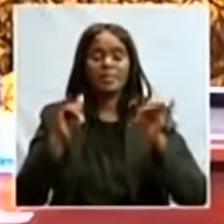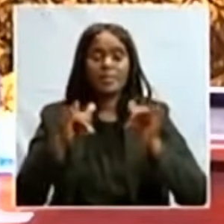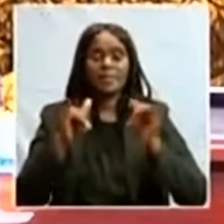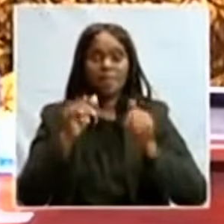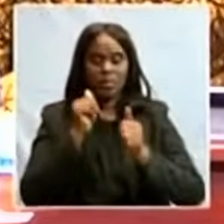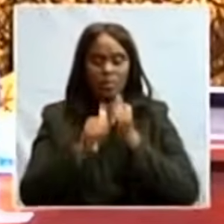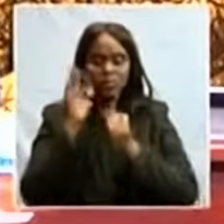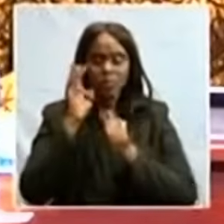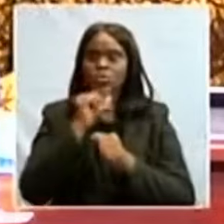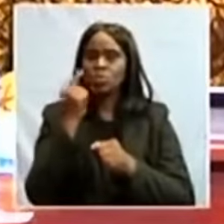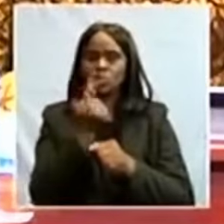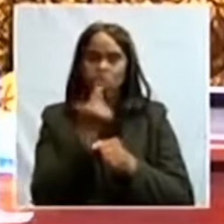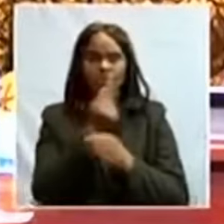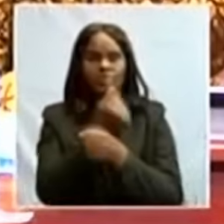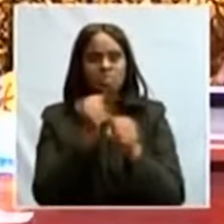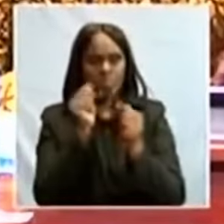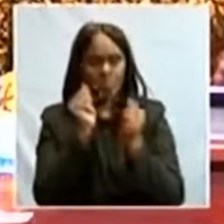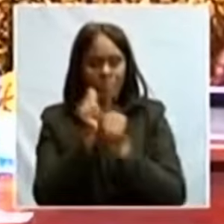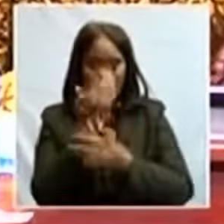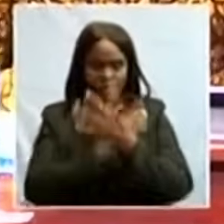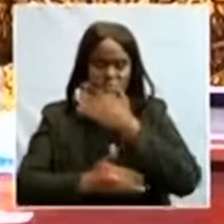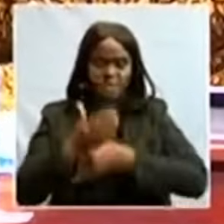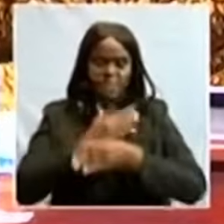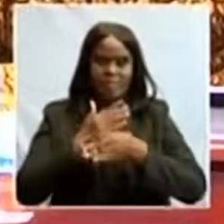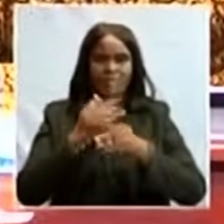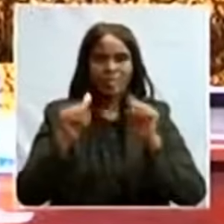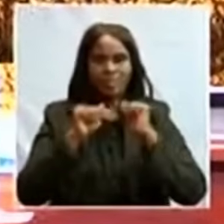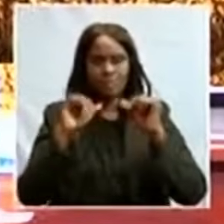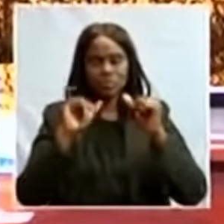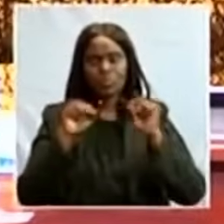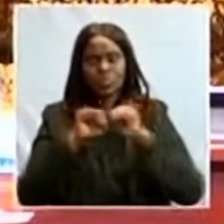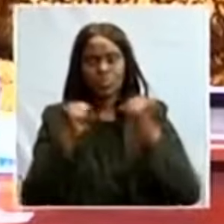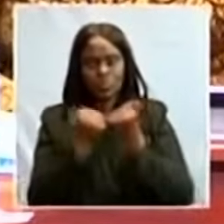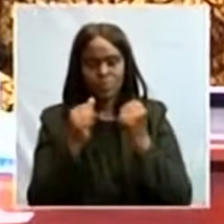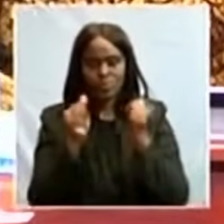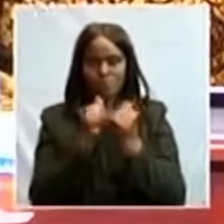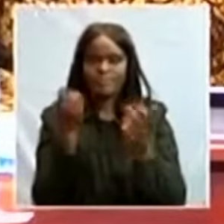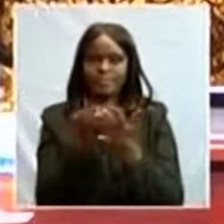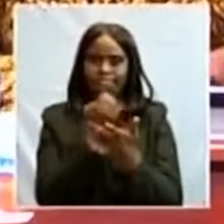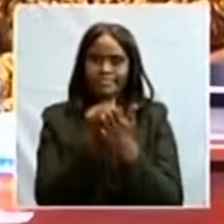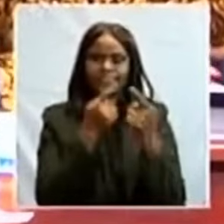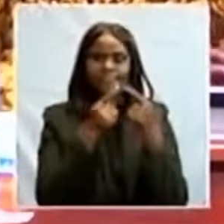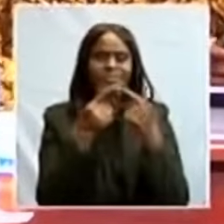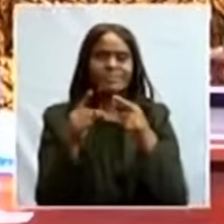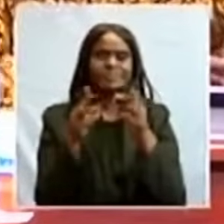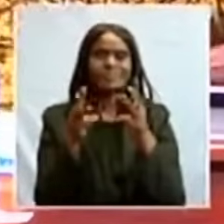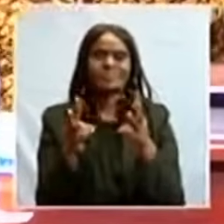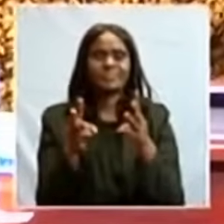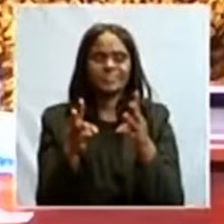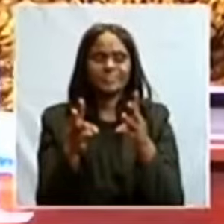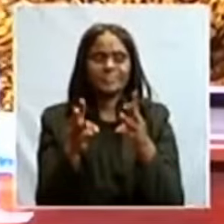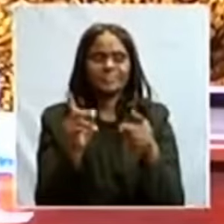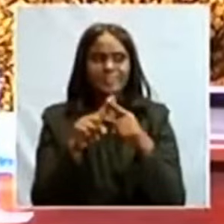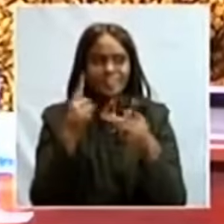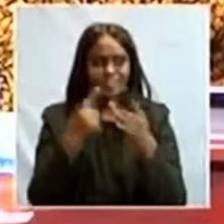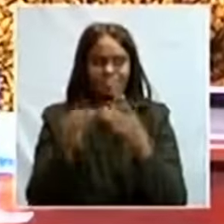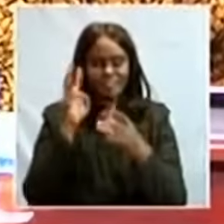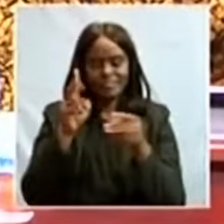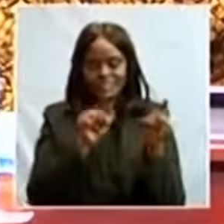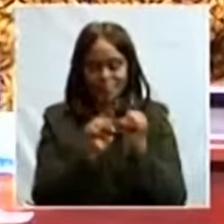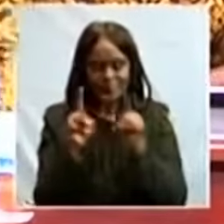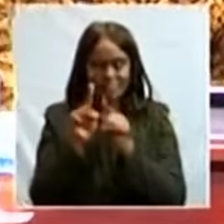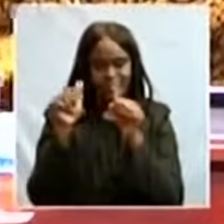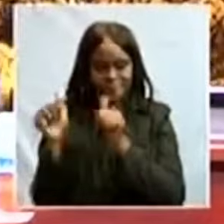which will not only address the physical, social, and economic aspects, but it will also act